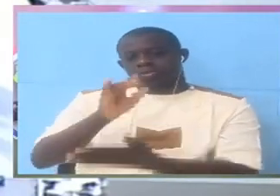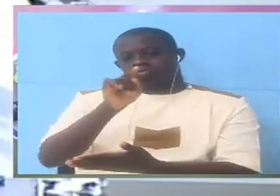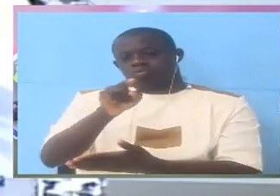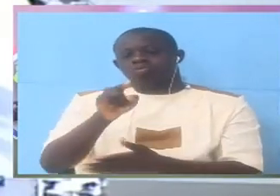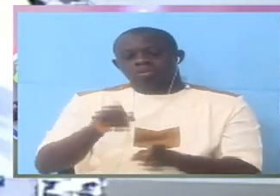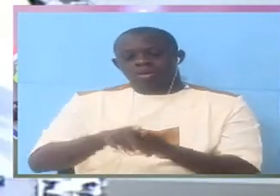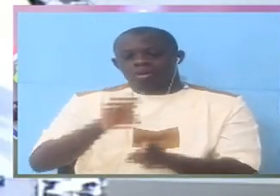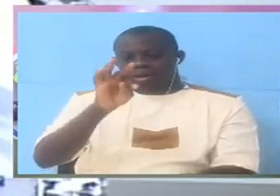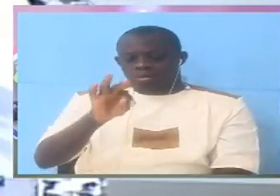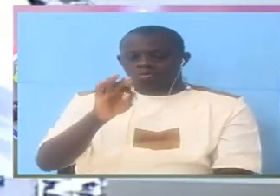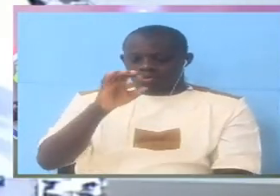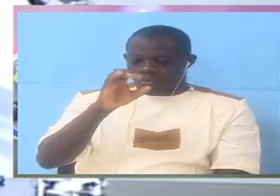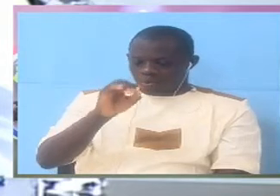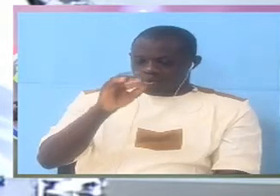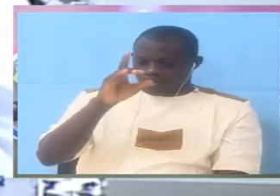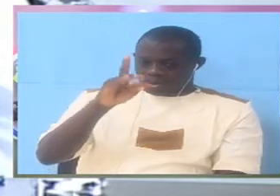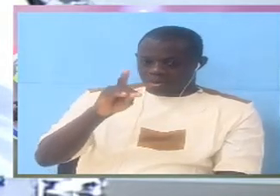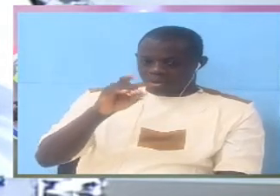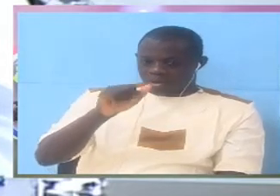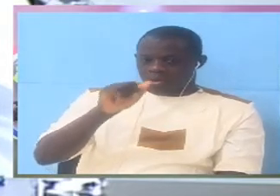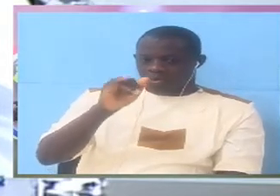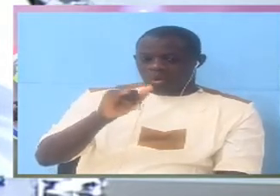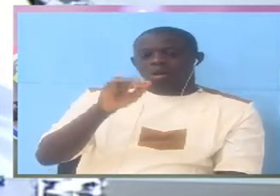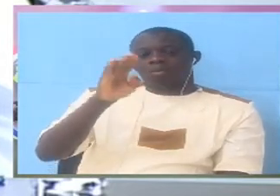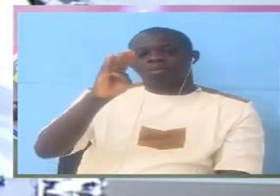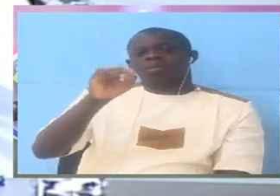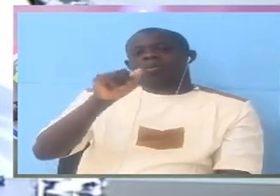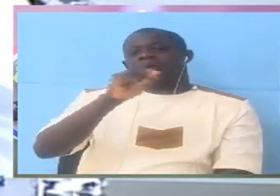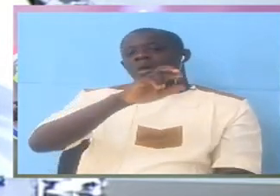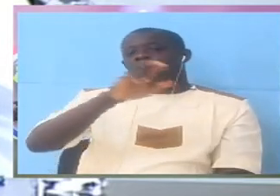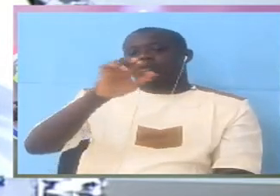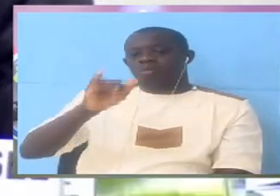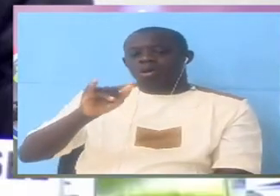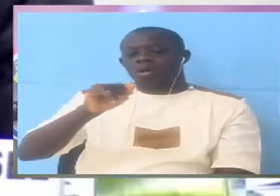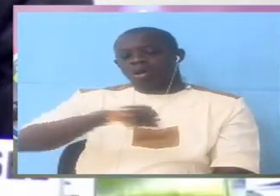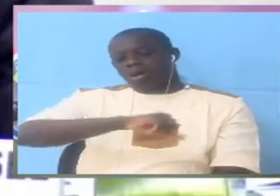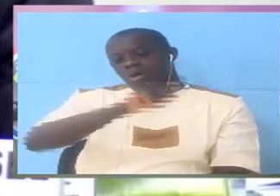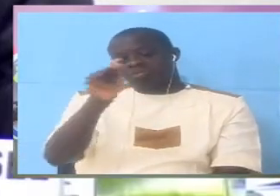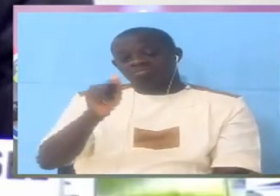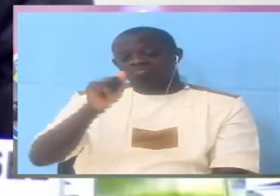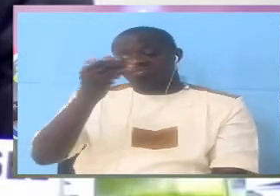Bari and Baba Dindin Jobate. We sent to the head of the department. And